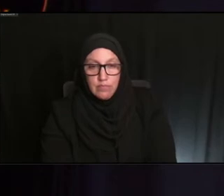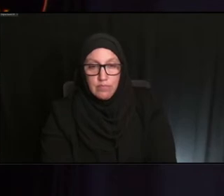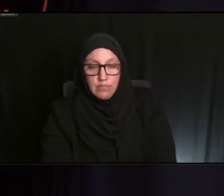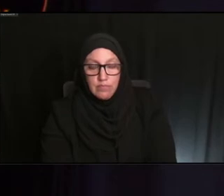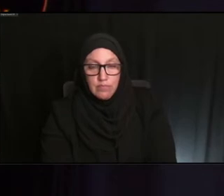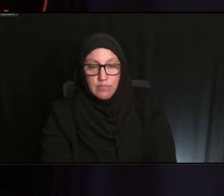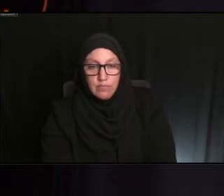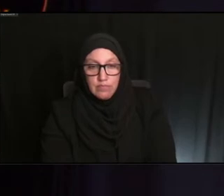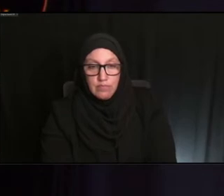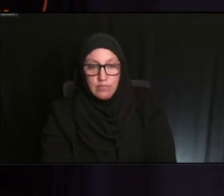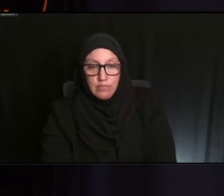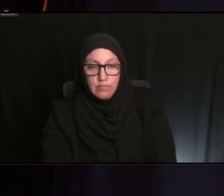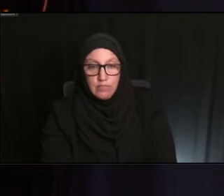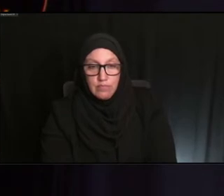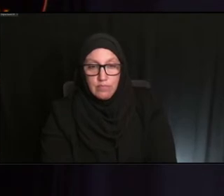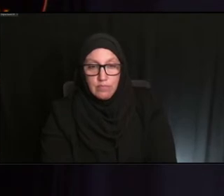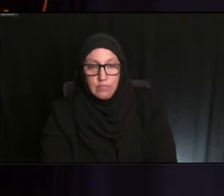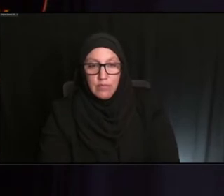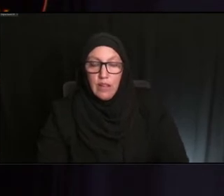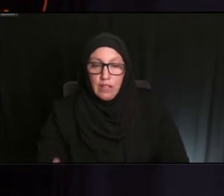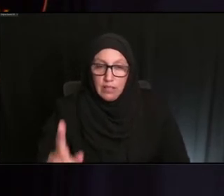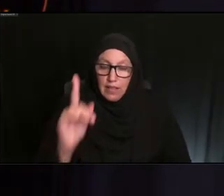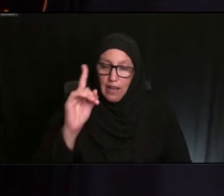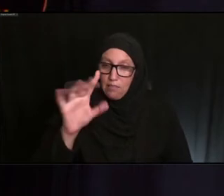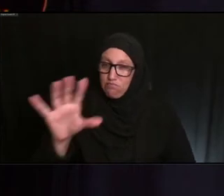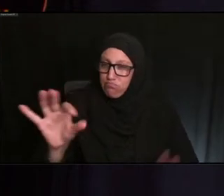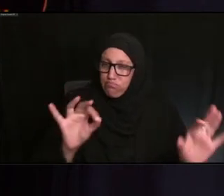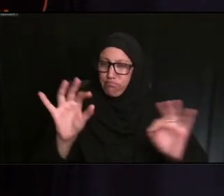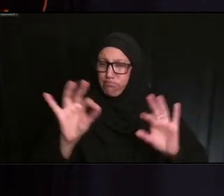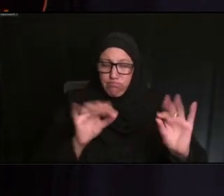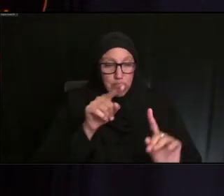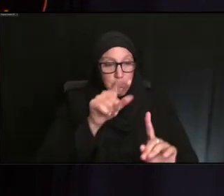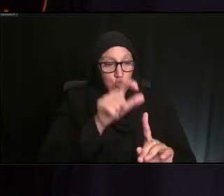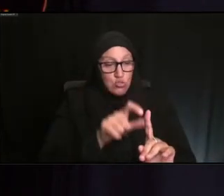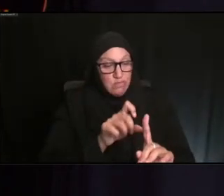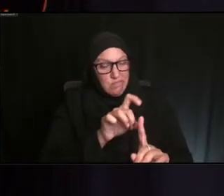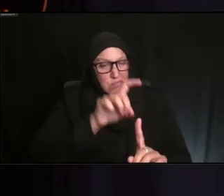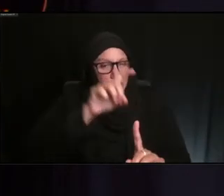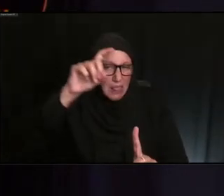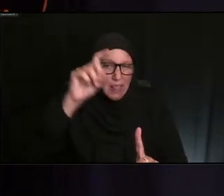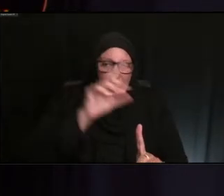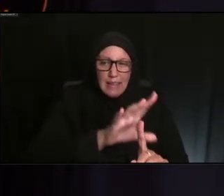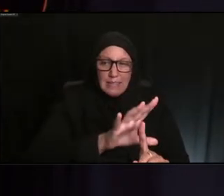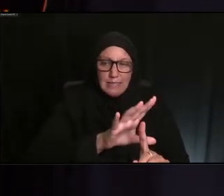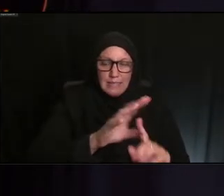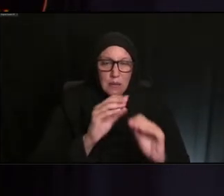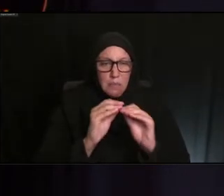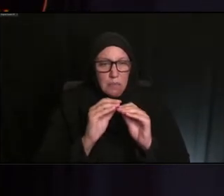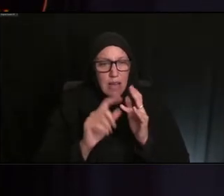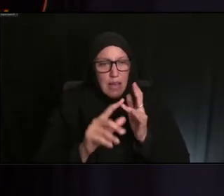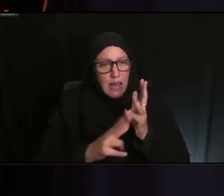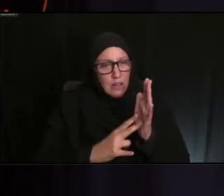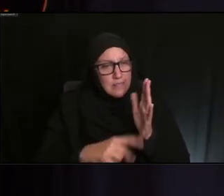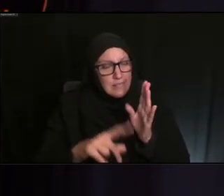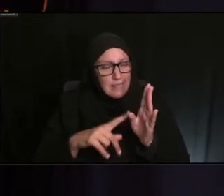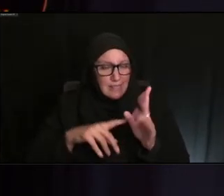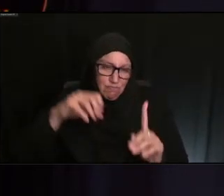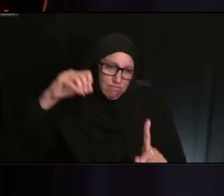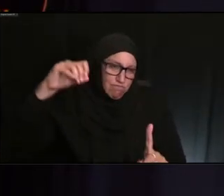ones, Allah has placed all His blessings, all His bounties, the guidance of Allah is with them.